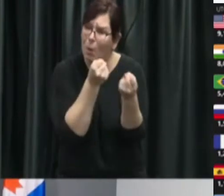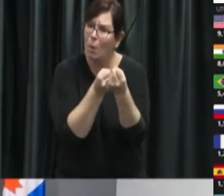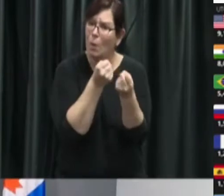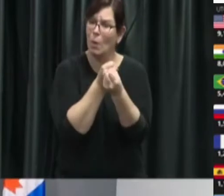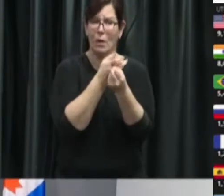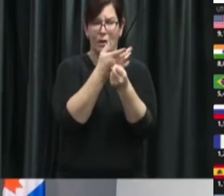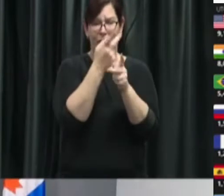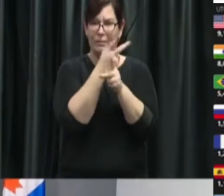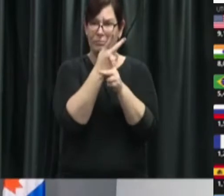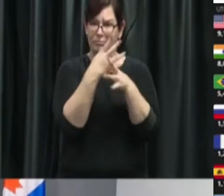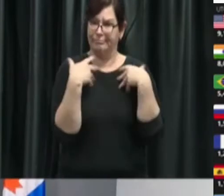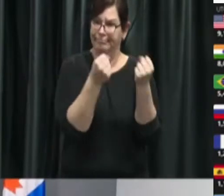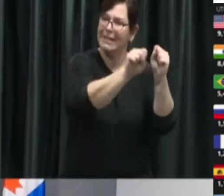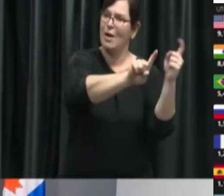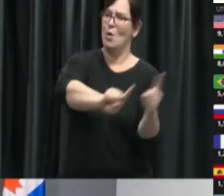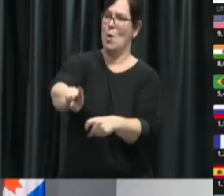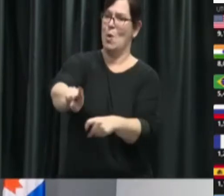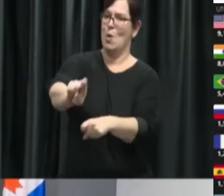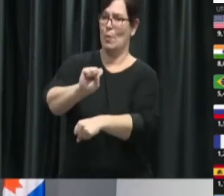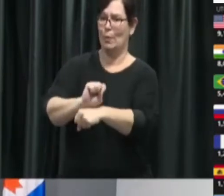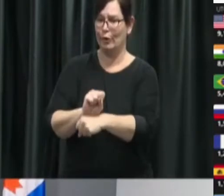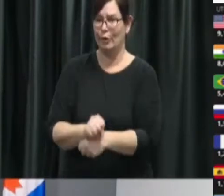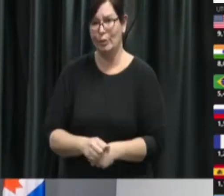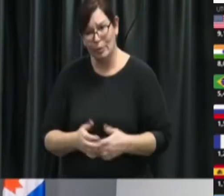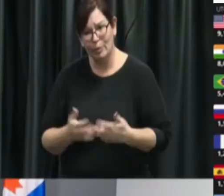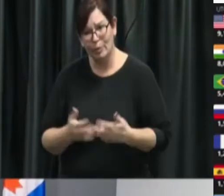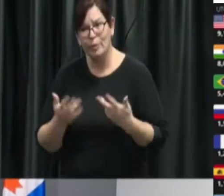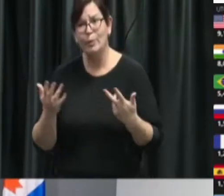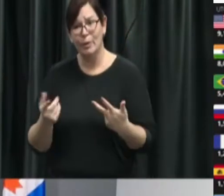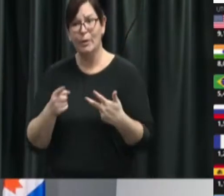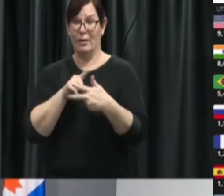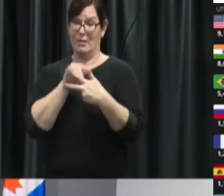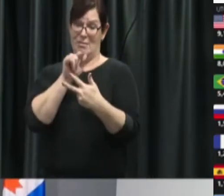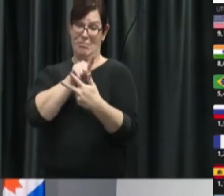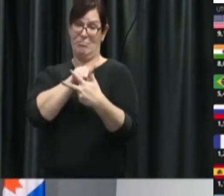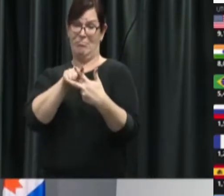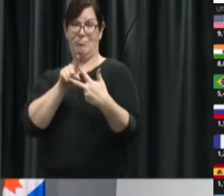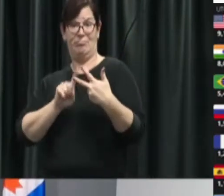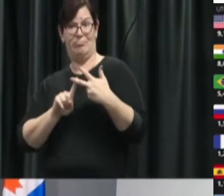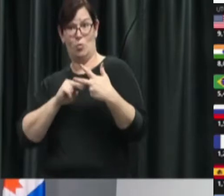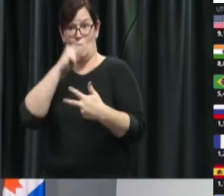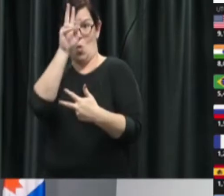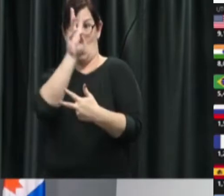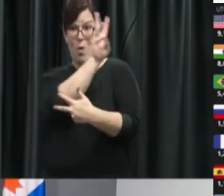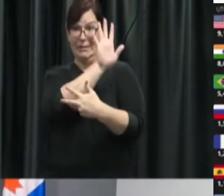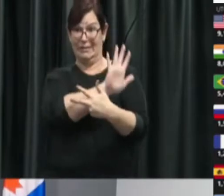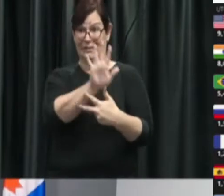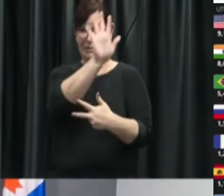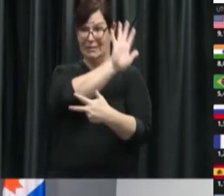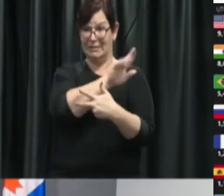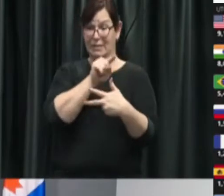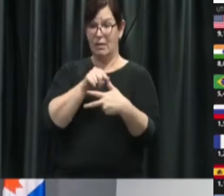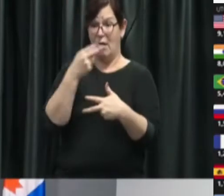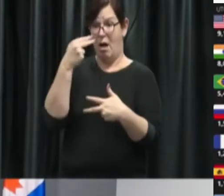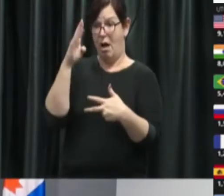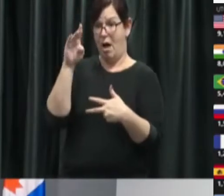The 3 wards that cover the northwest part of the city where rates are high are Humber River Black